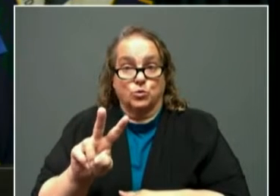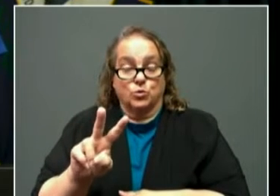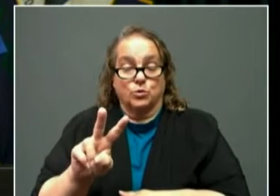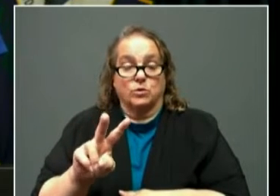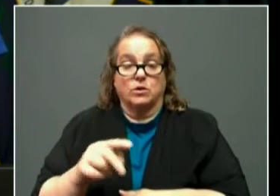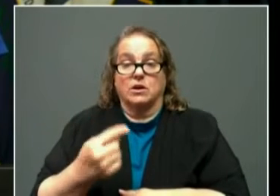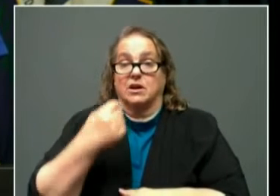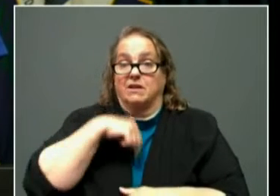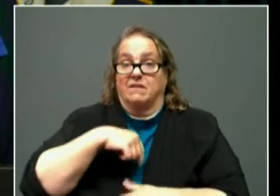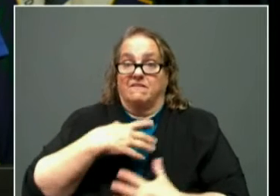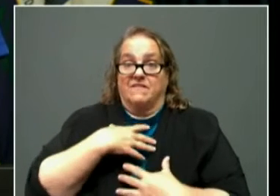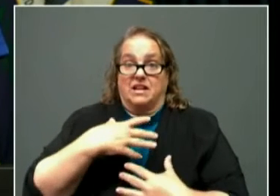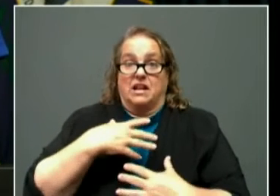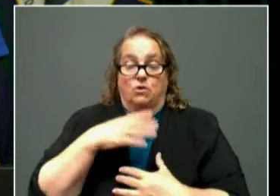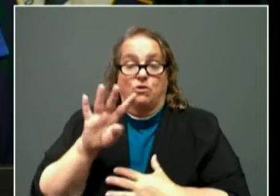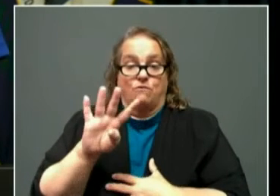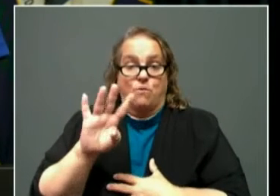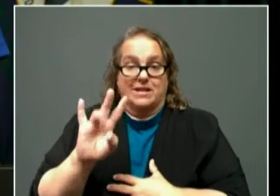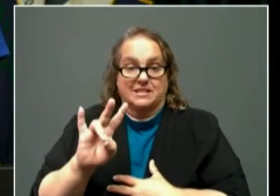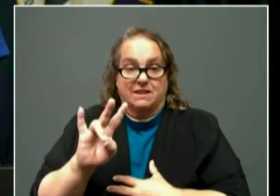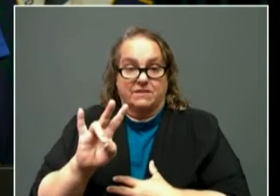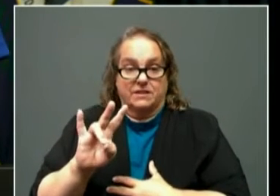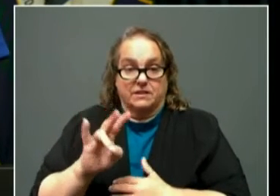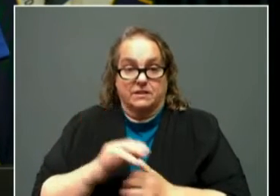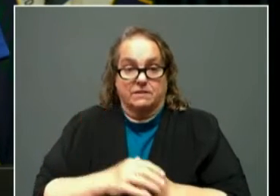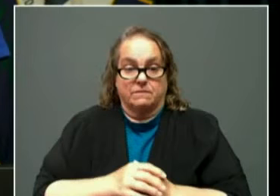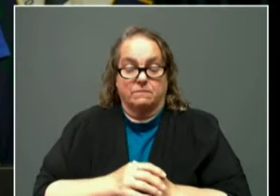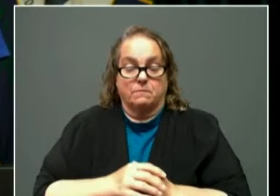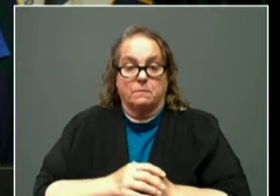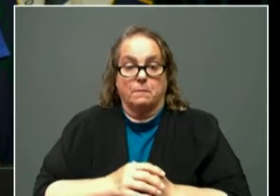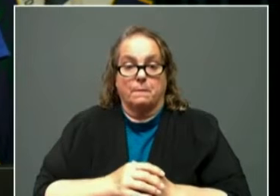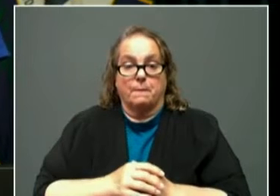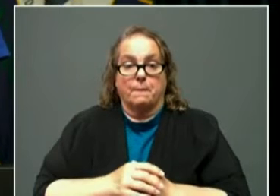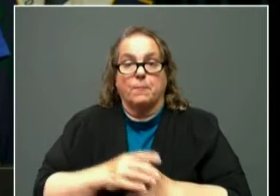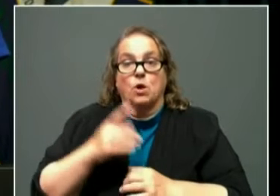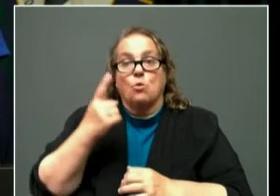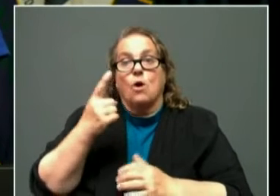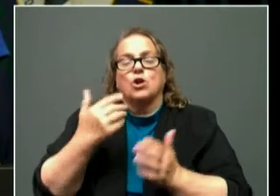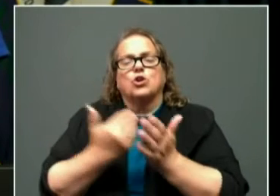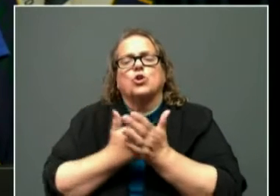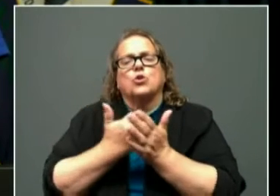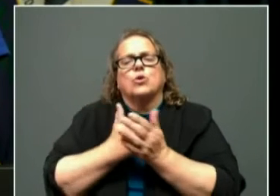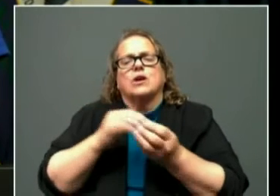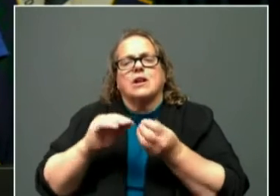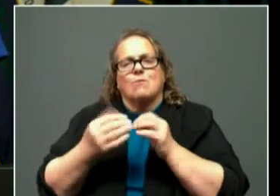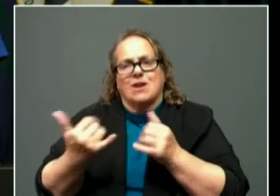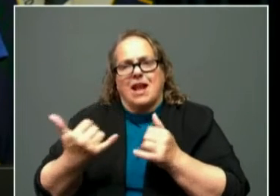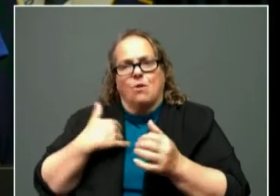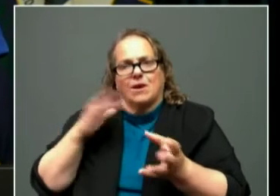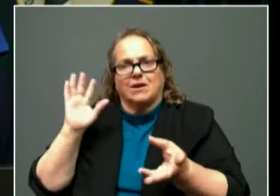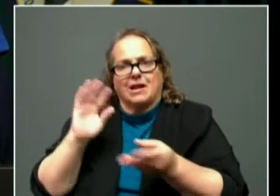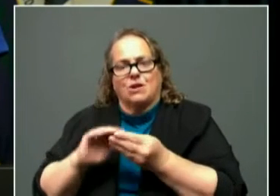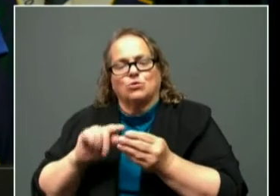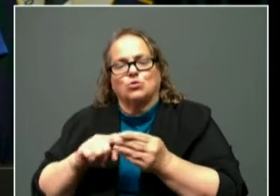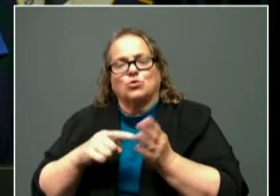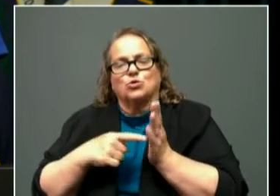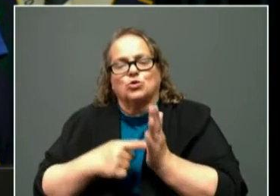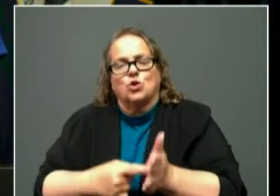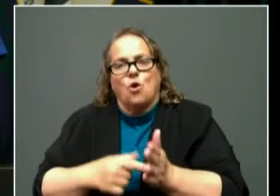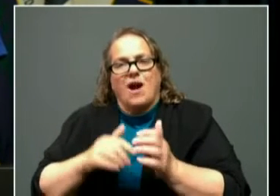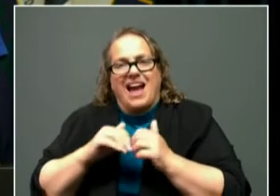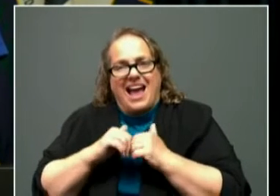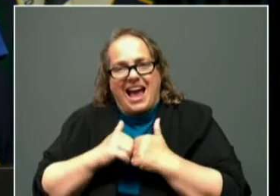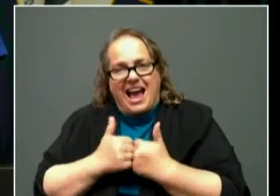ventilator, 47. Now we got one new number that we're calculating, again, to show how